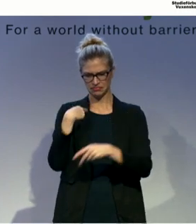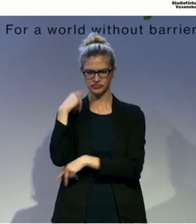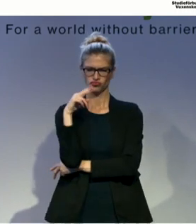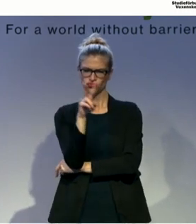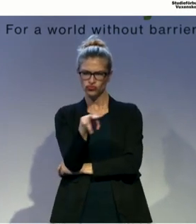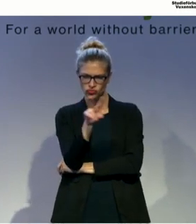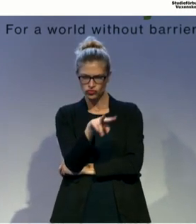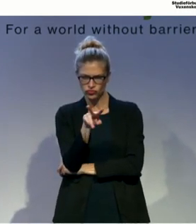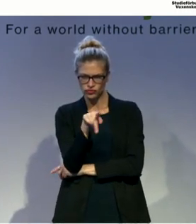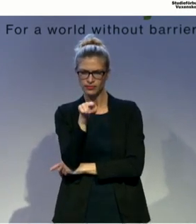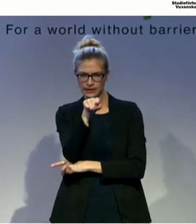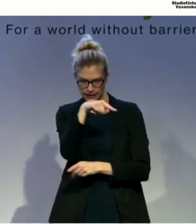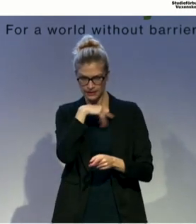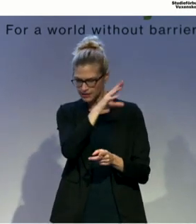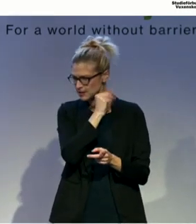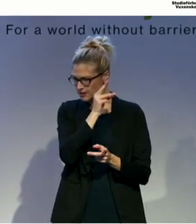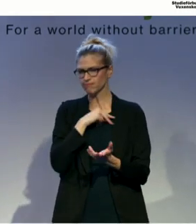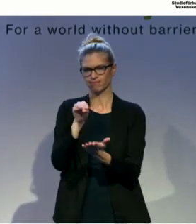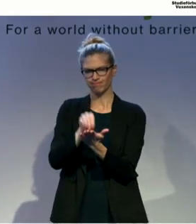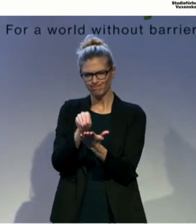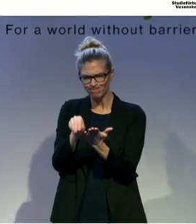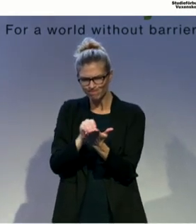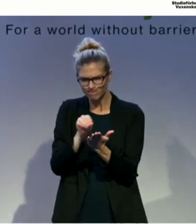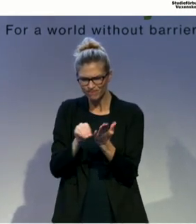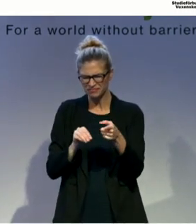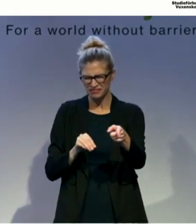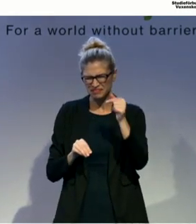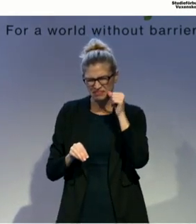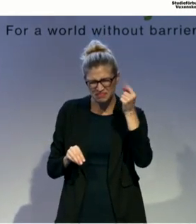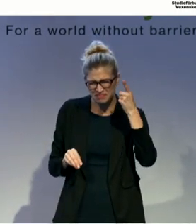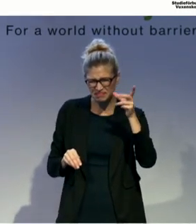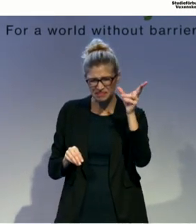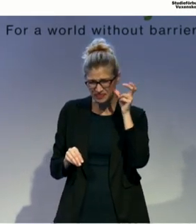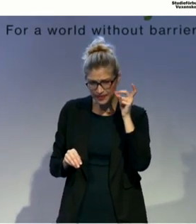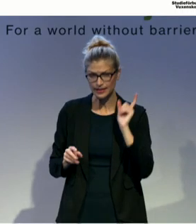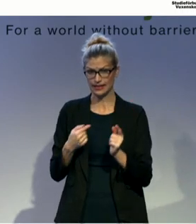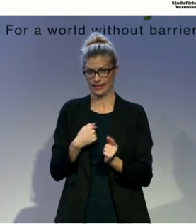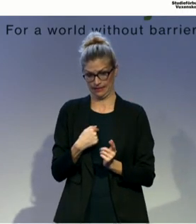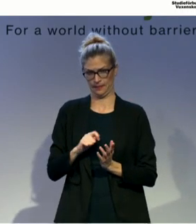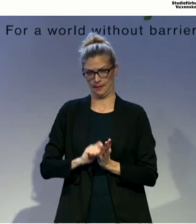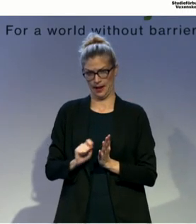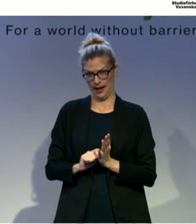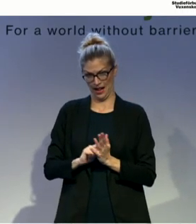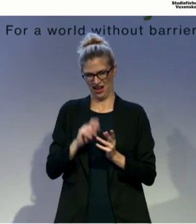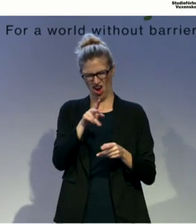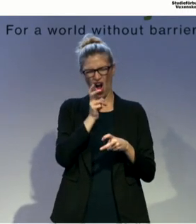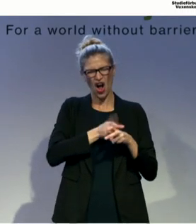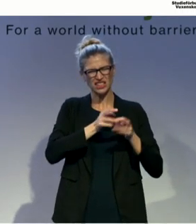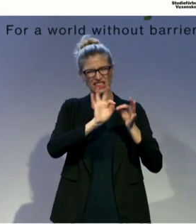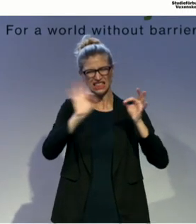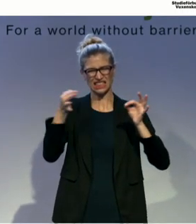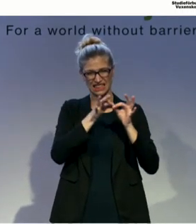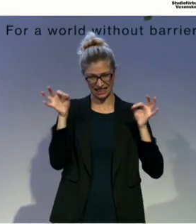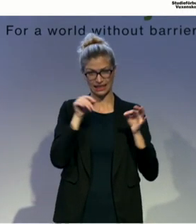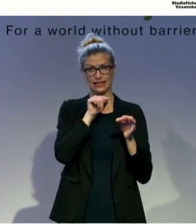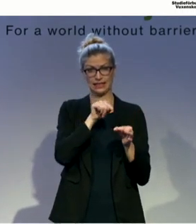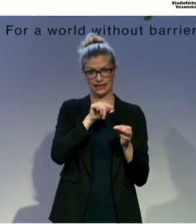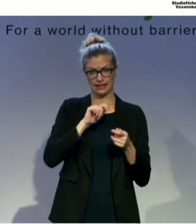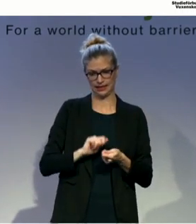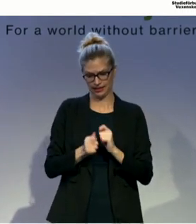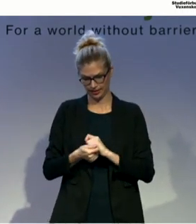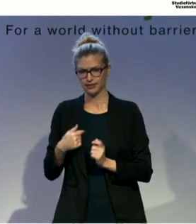reason, I write it down. And now all those difficult sentences are in this course.